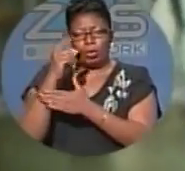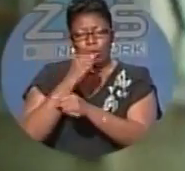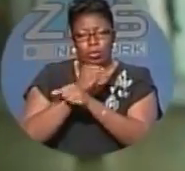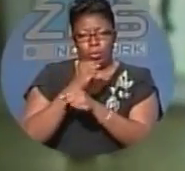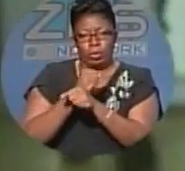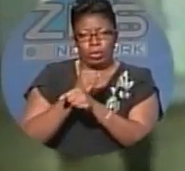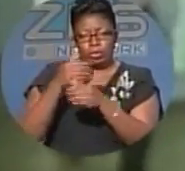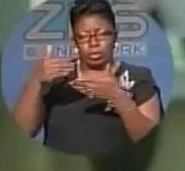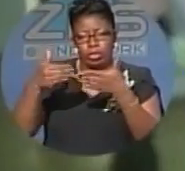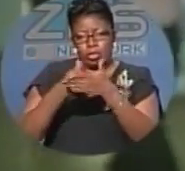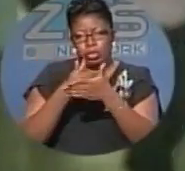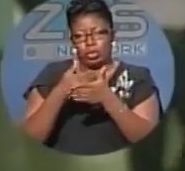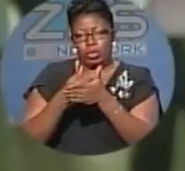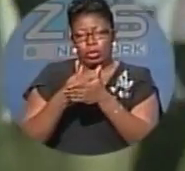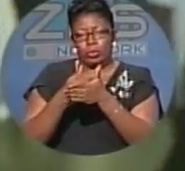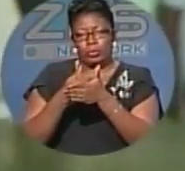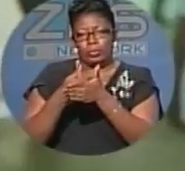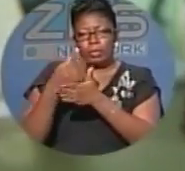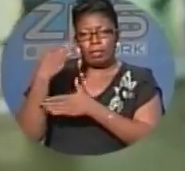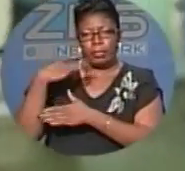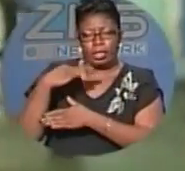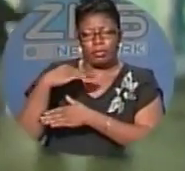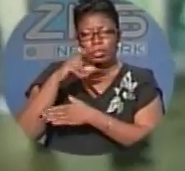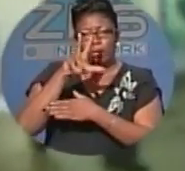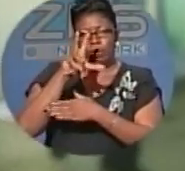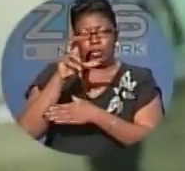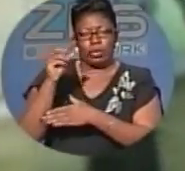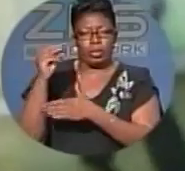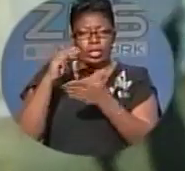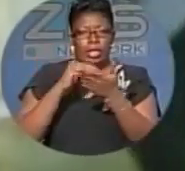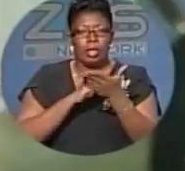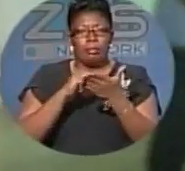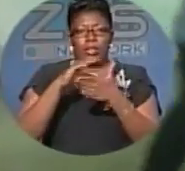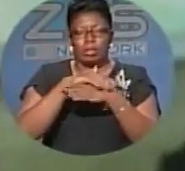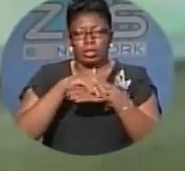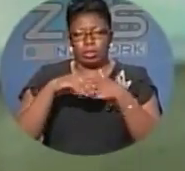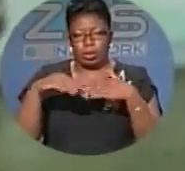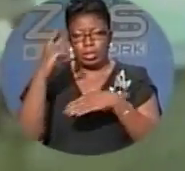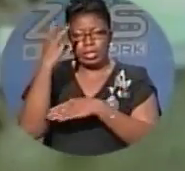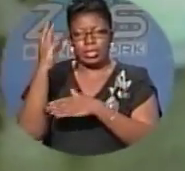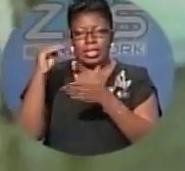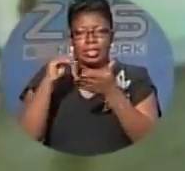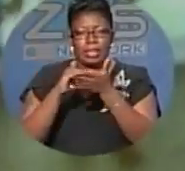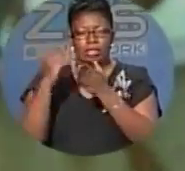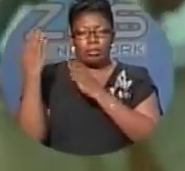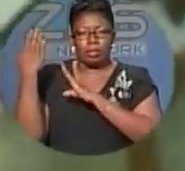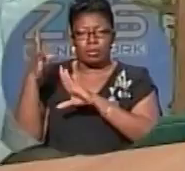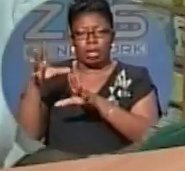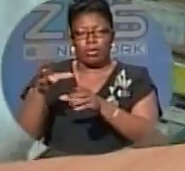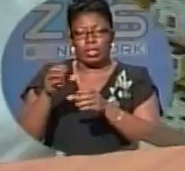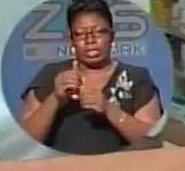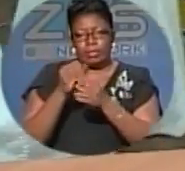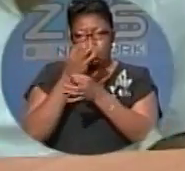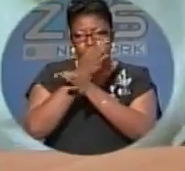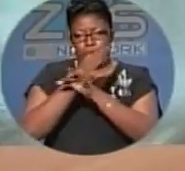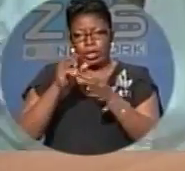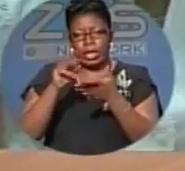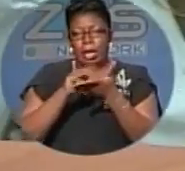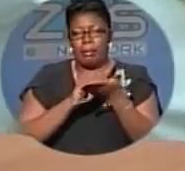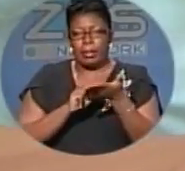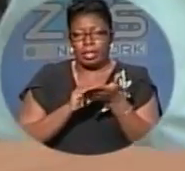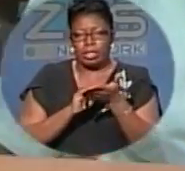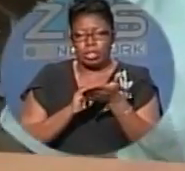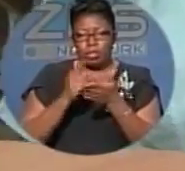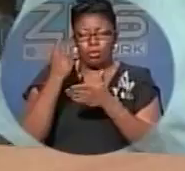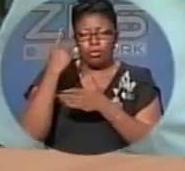the new unemployment benefits to the tune of $30 million, and 16,000 Bahamians are receiving free medication